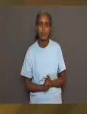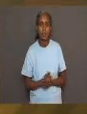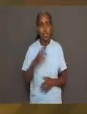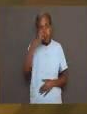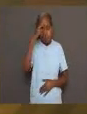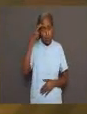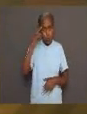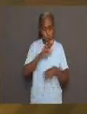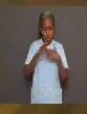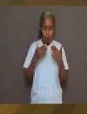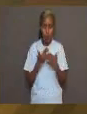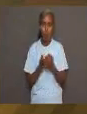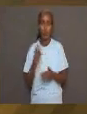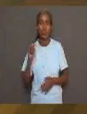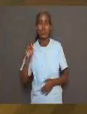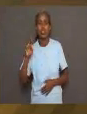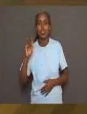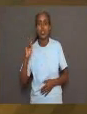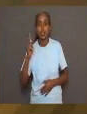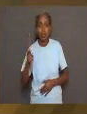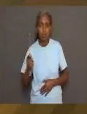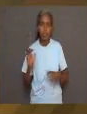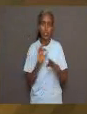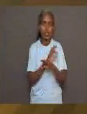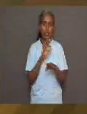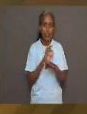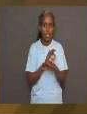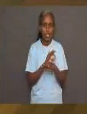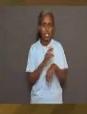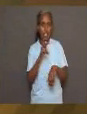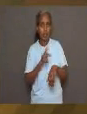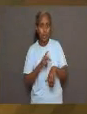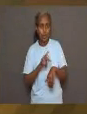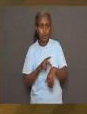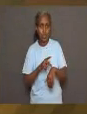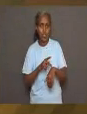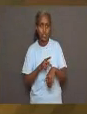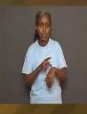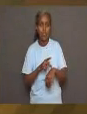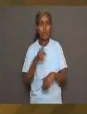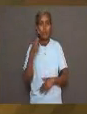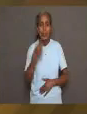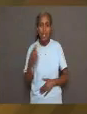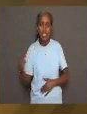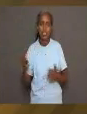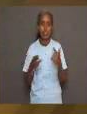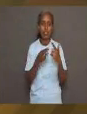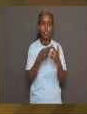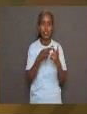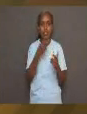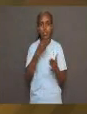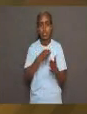Because all trigonometric functions are periodic, each range